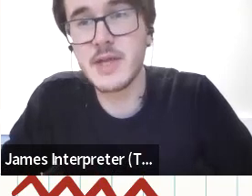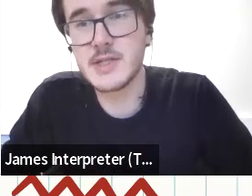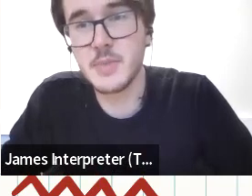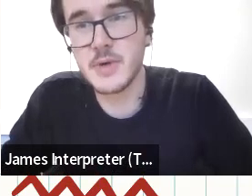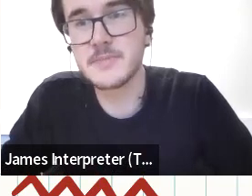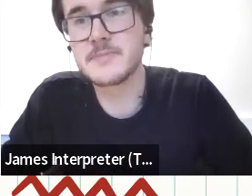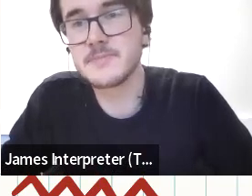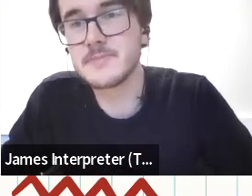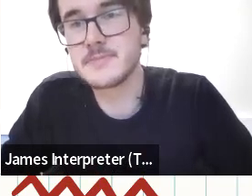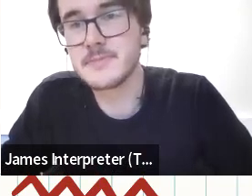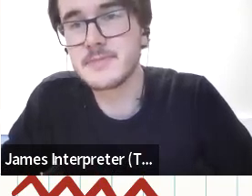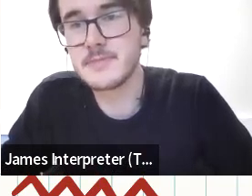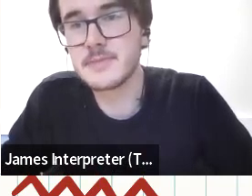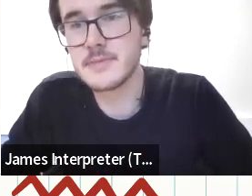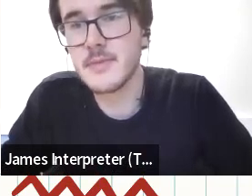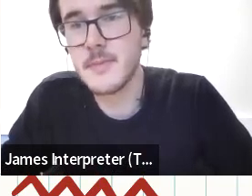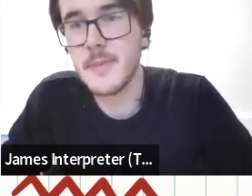the right support.